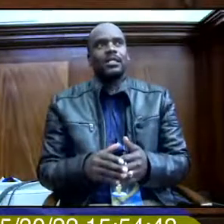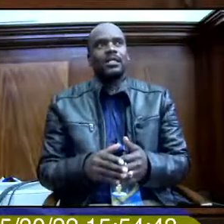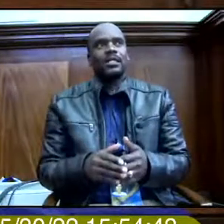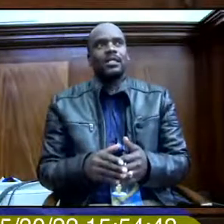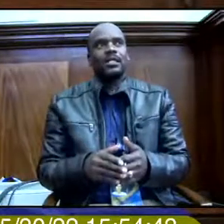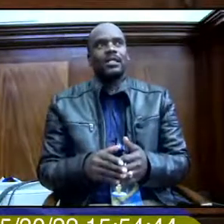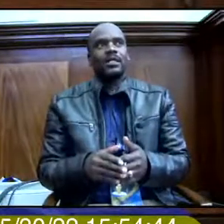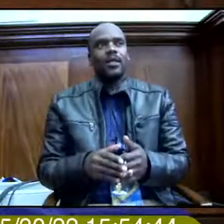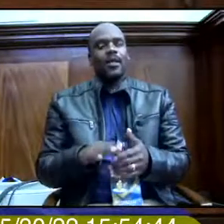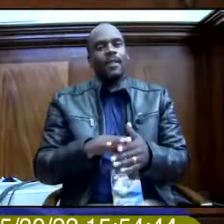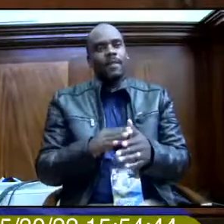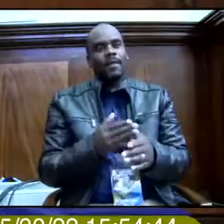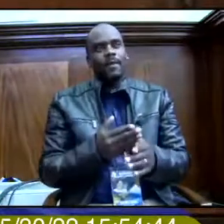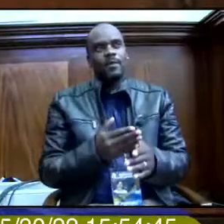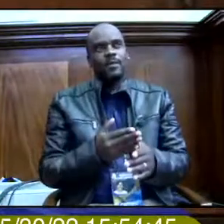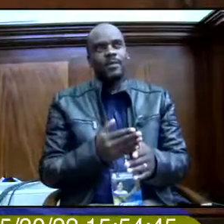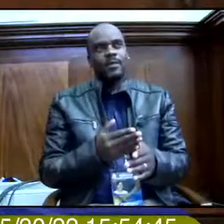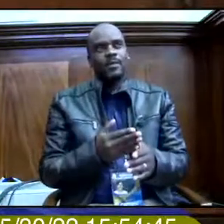because